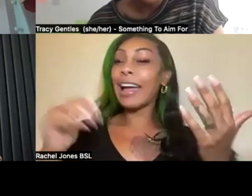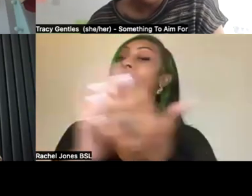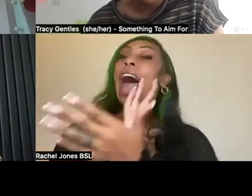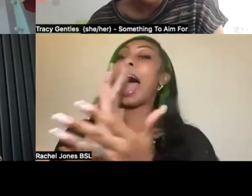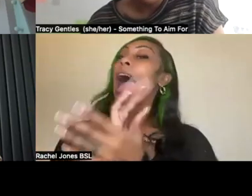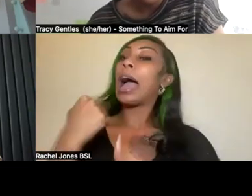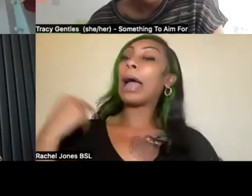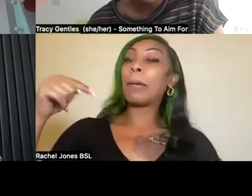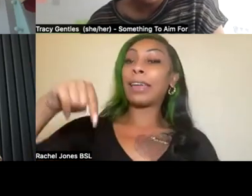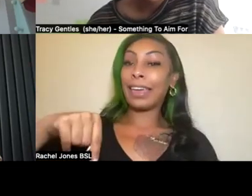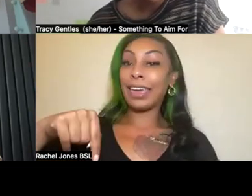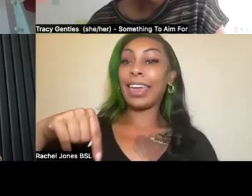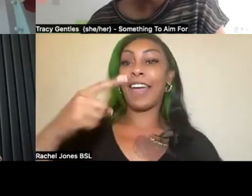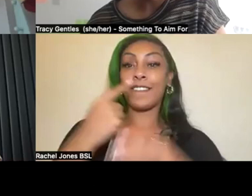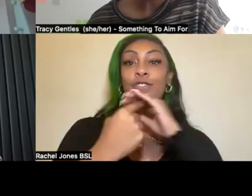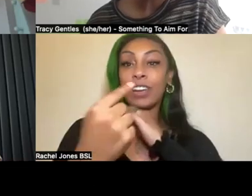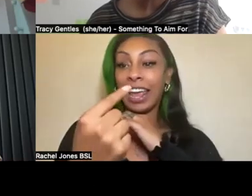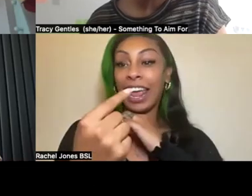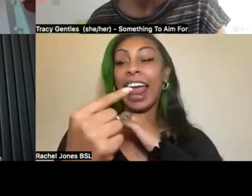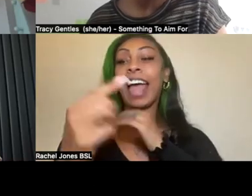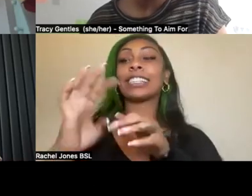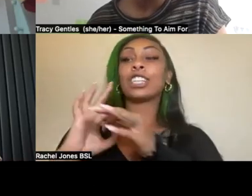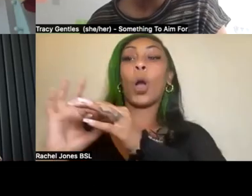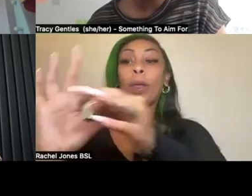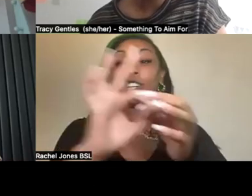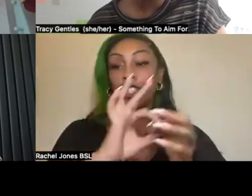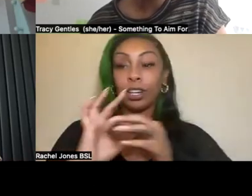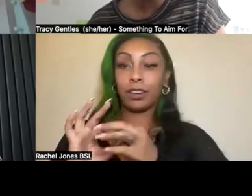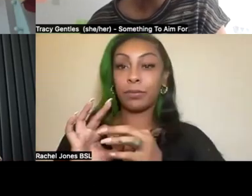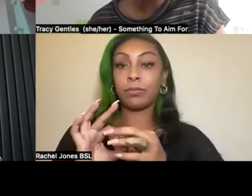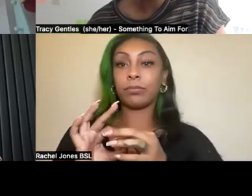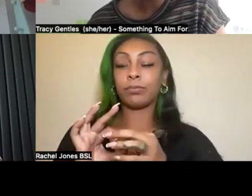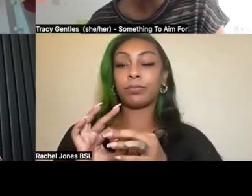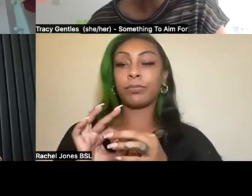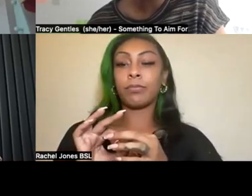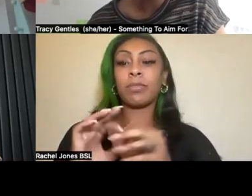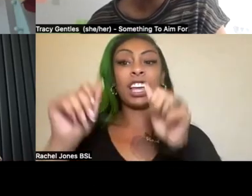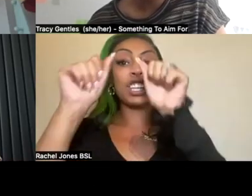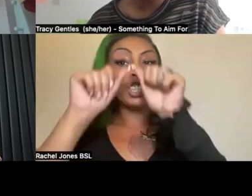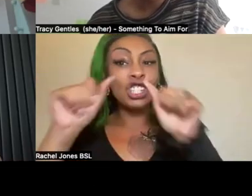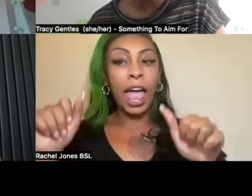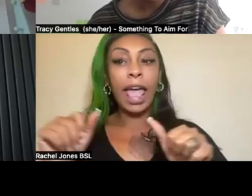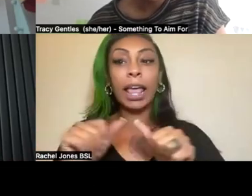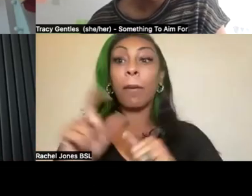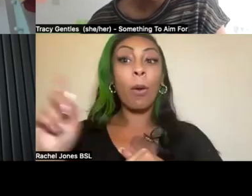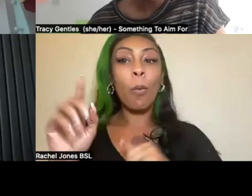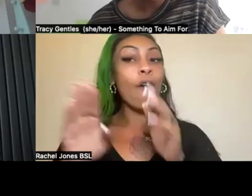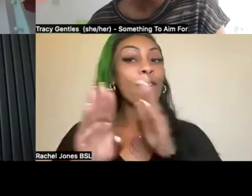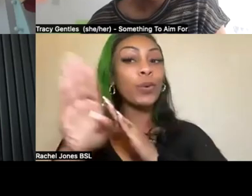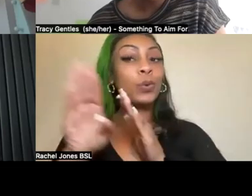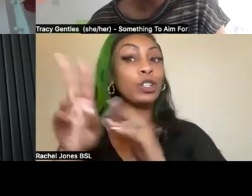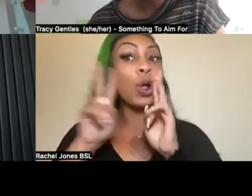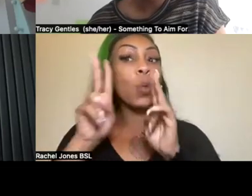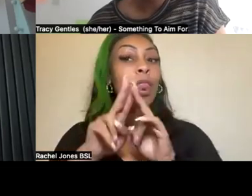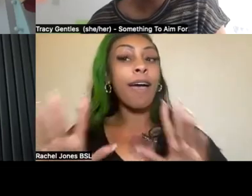members of the Freelance Coalition that's helped shape and produce Freelance Futures. We thought we'd